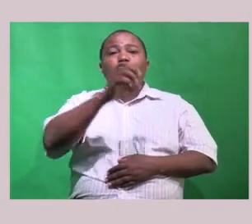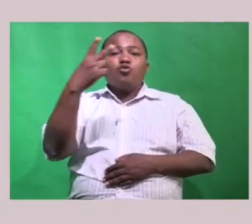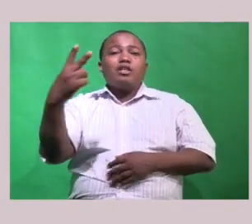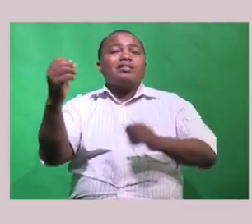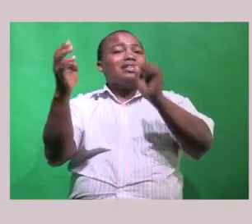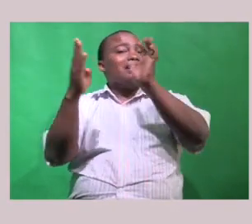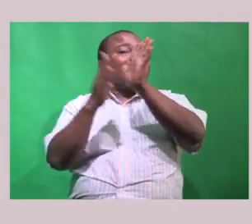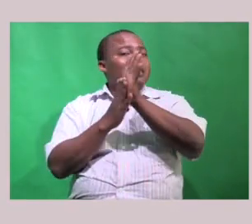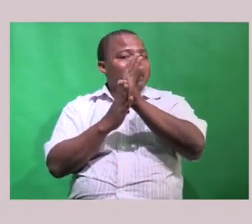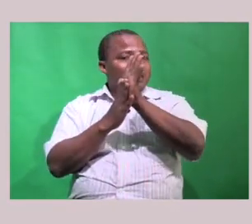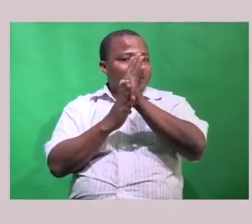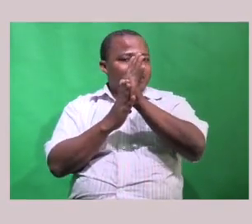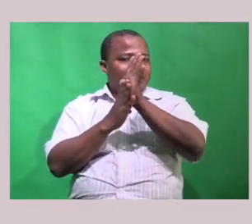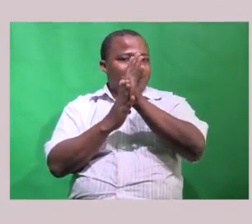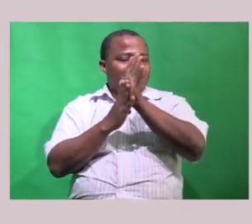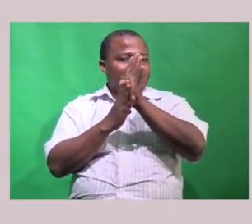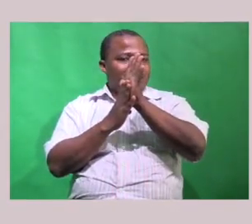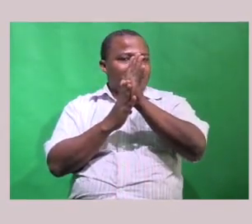2019 is